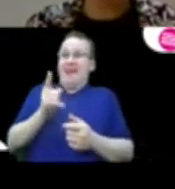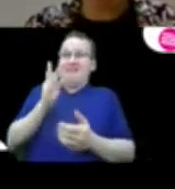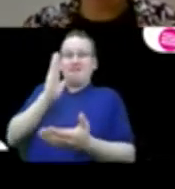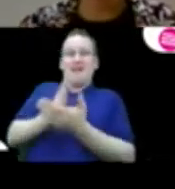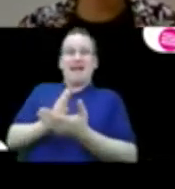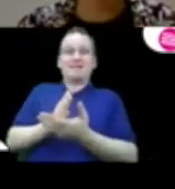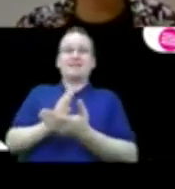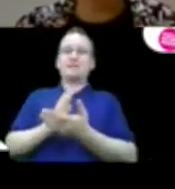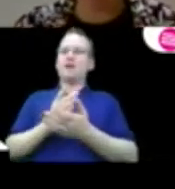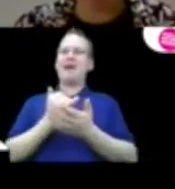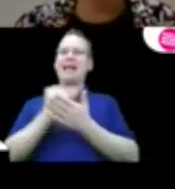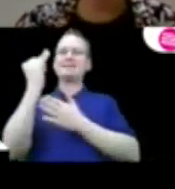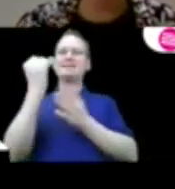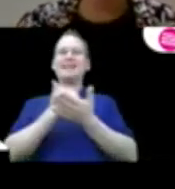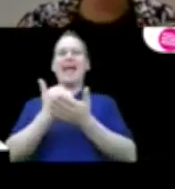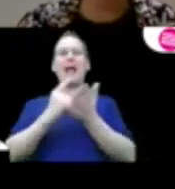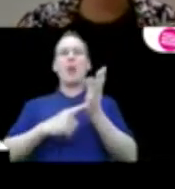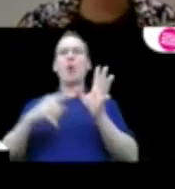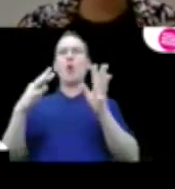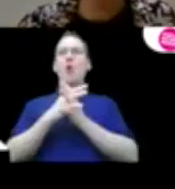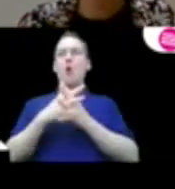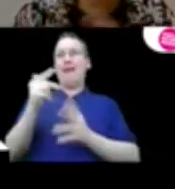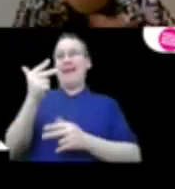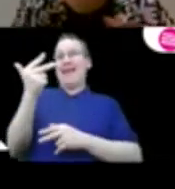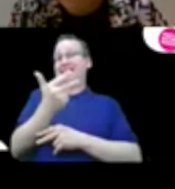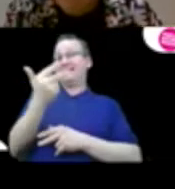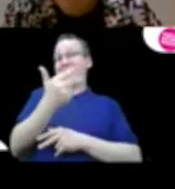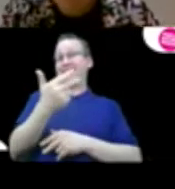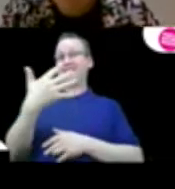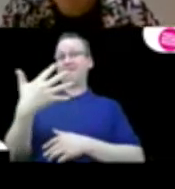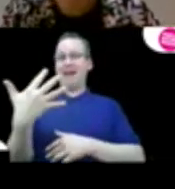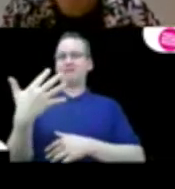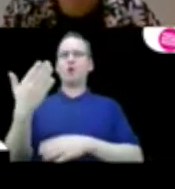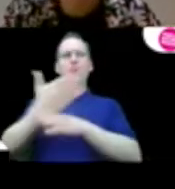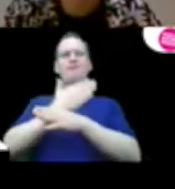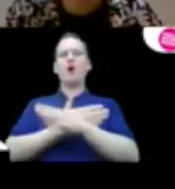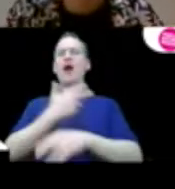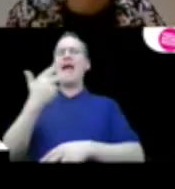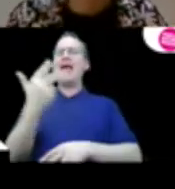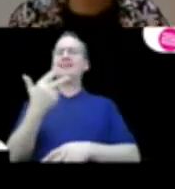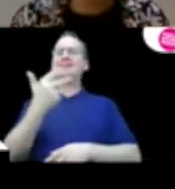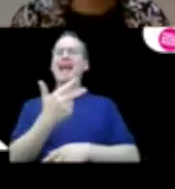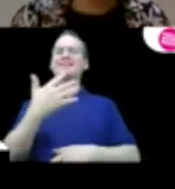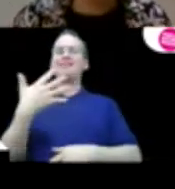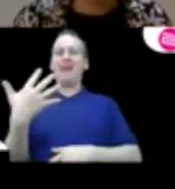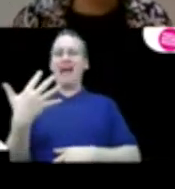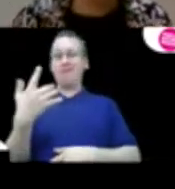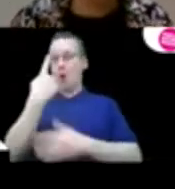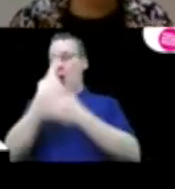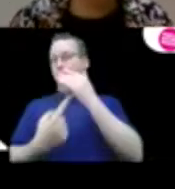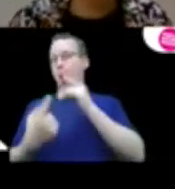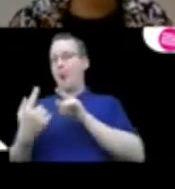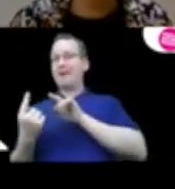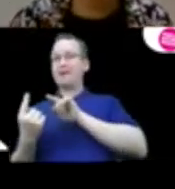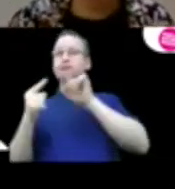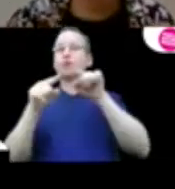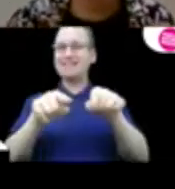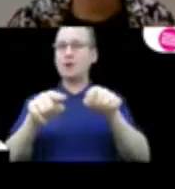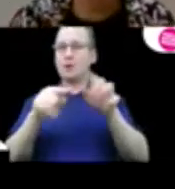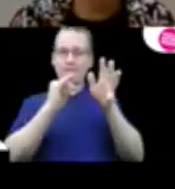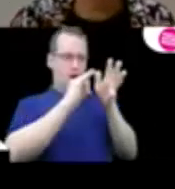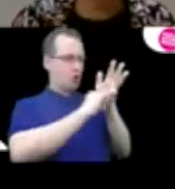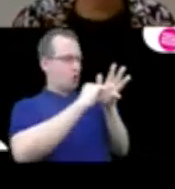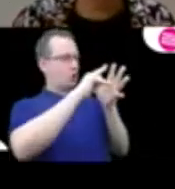of anti-gay laws in 1885. So before 1885, you could only be prosecuted for sodomy